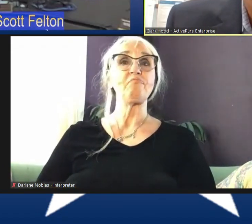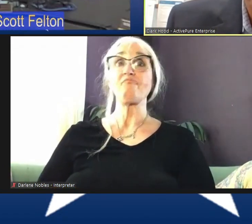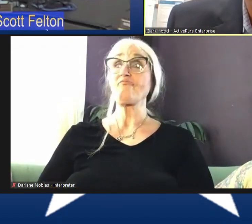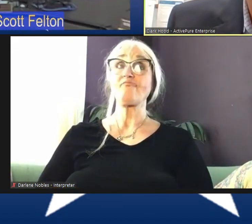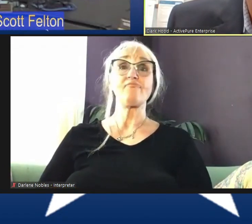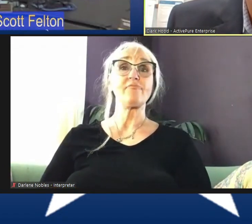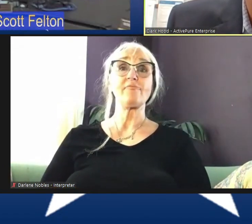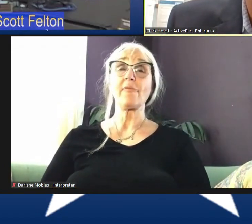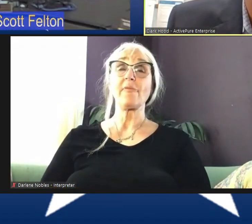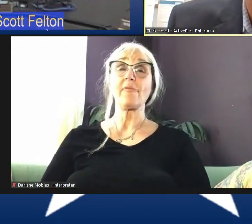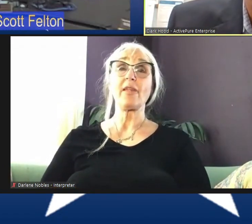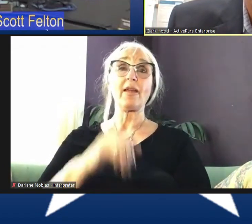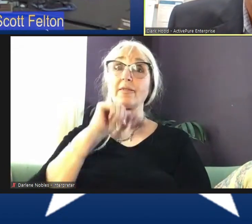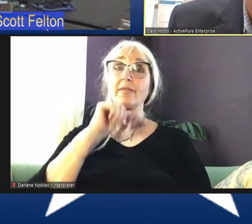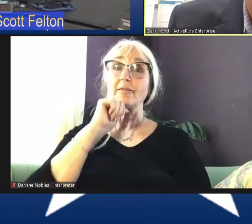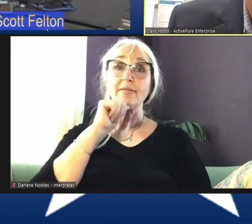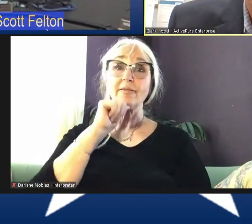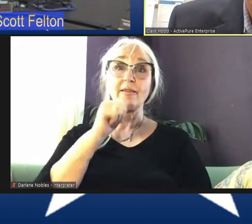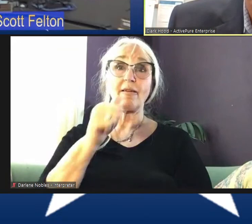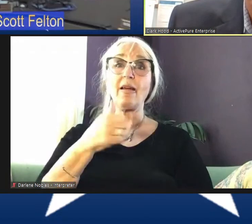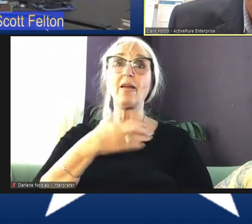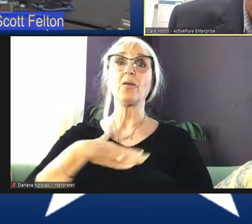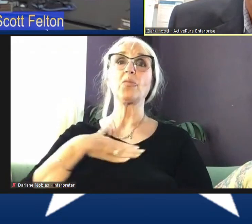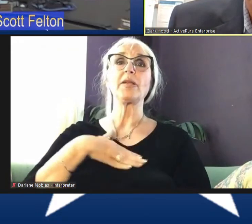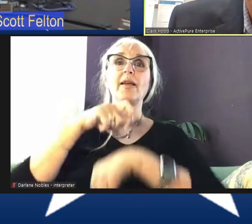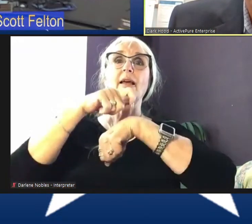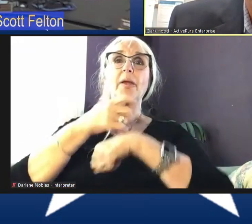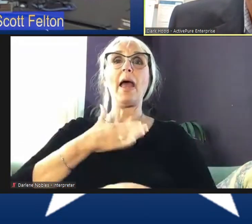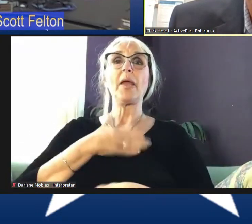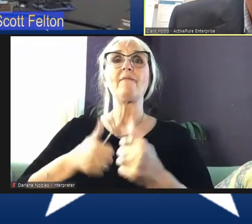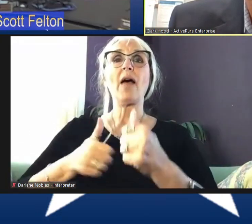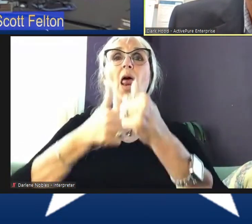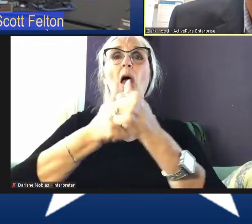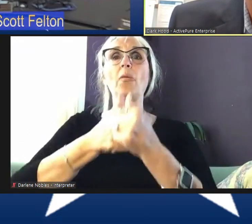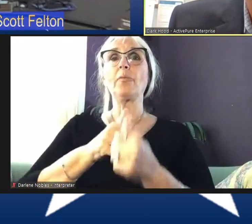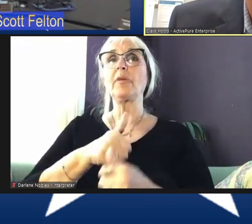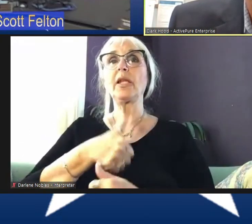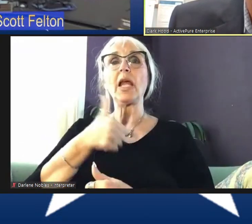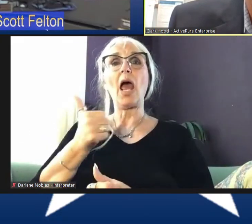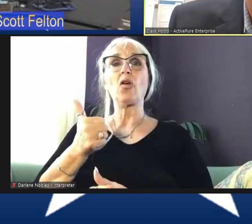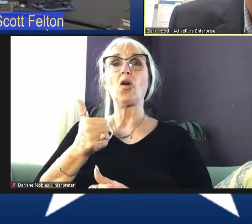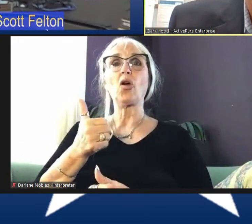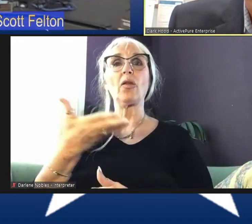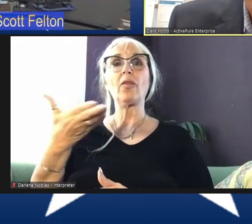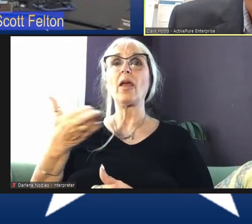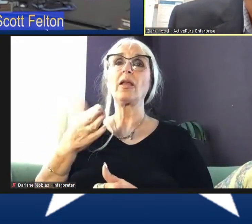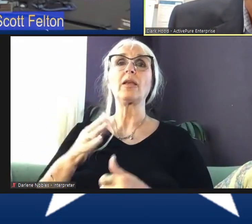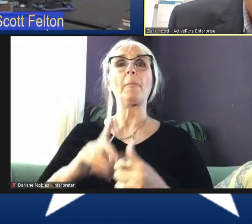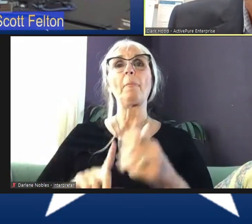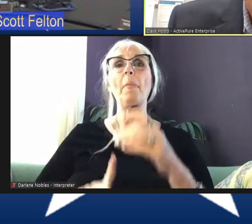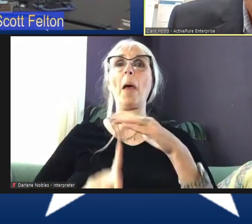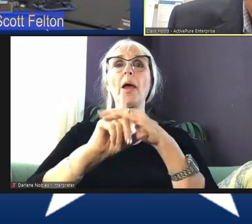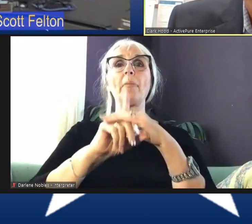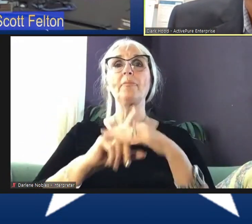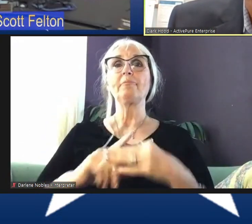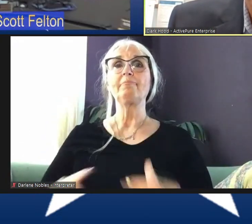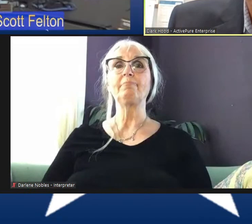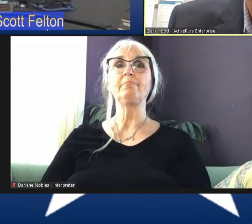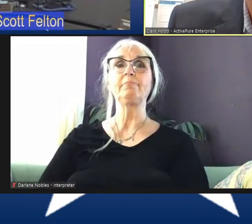I appreciate the time and be happy to follow up with any other additional questions that may come up, and or any other